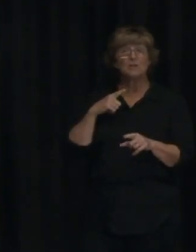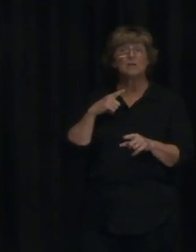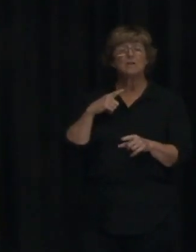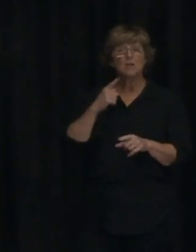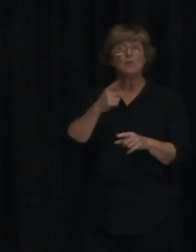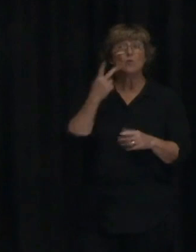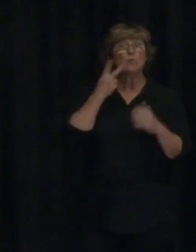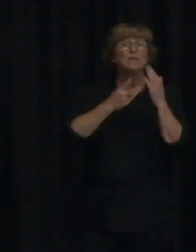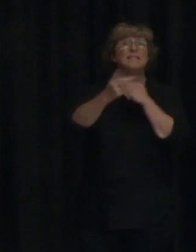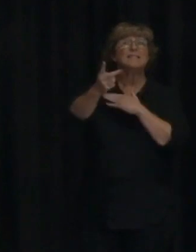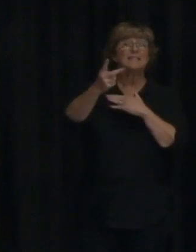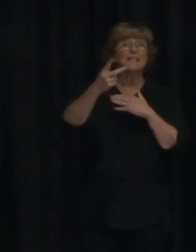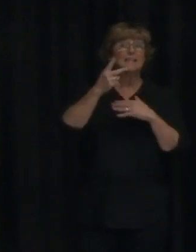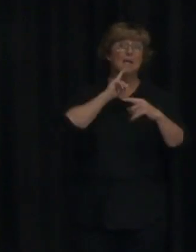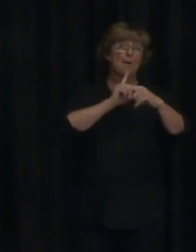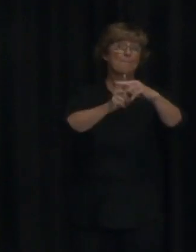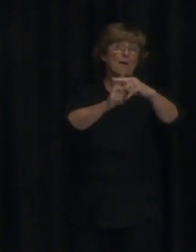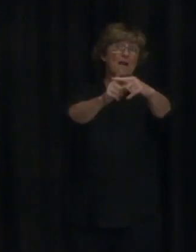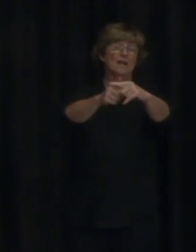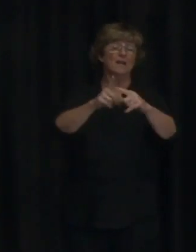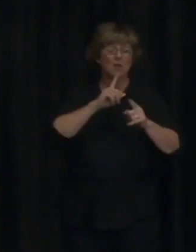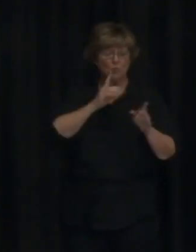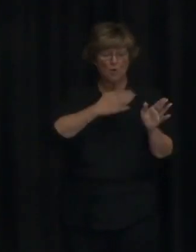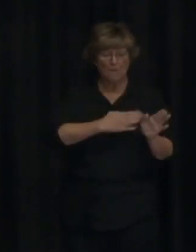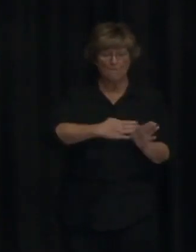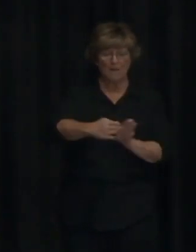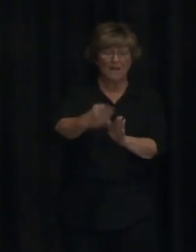bright light, but a contingency plan in